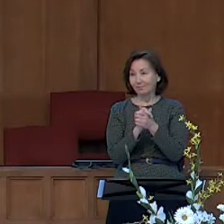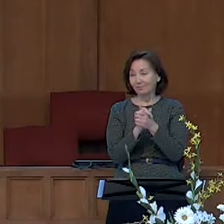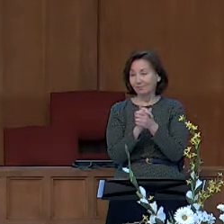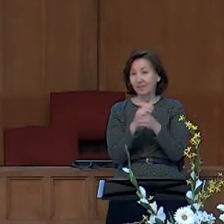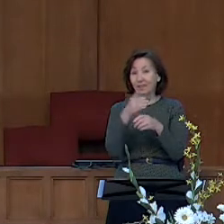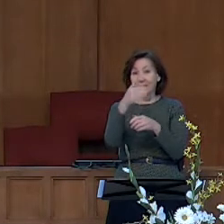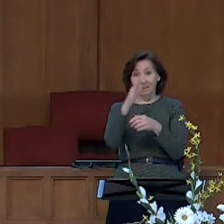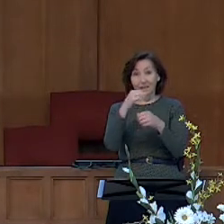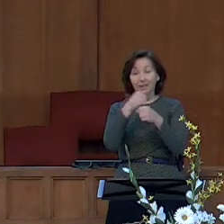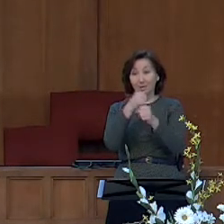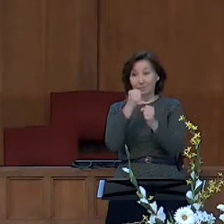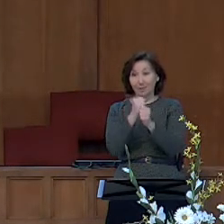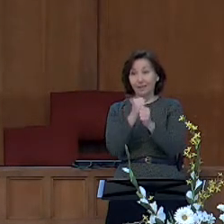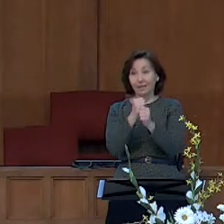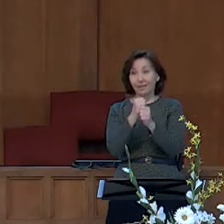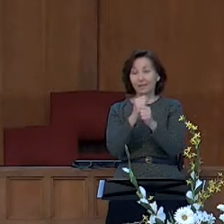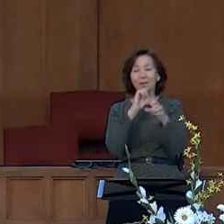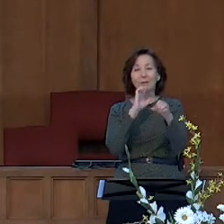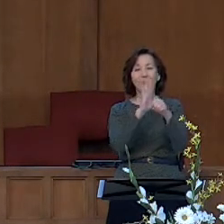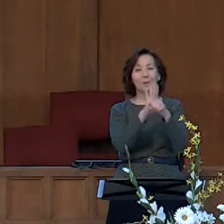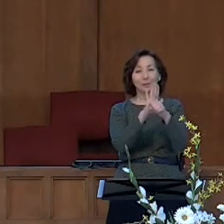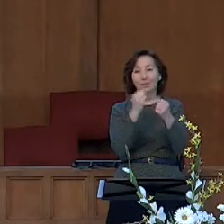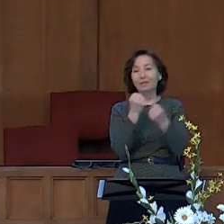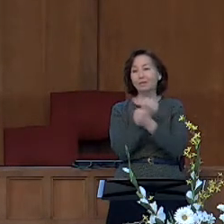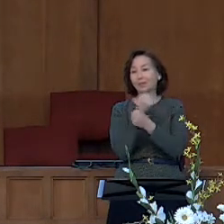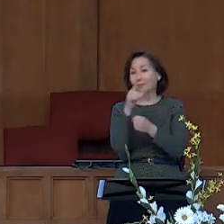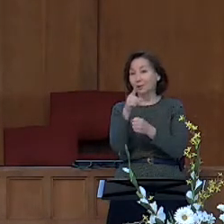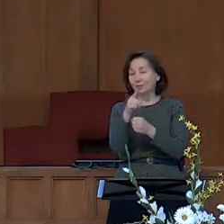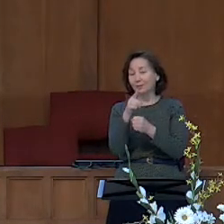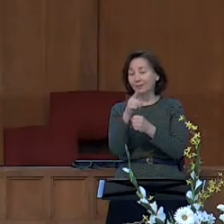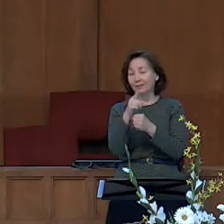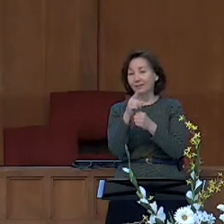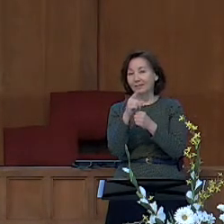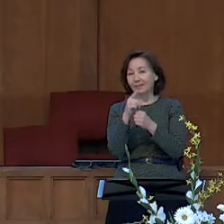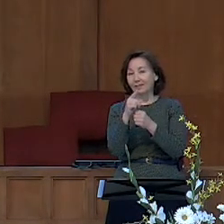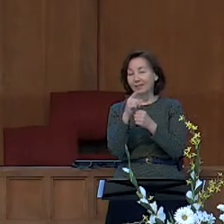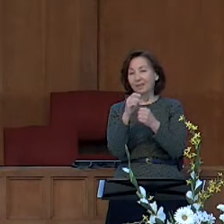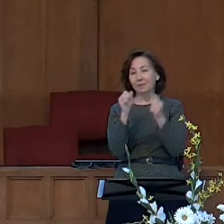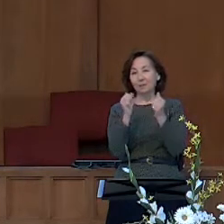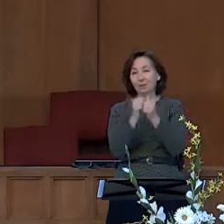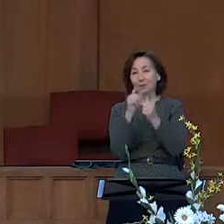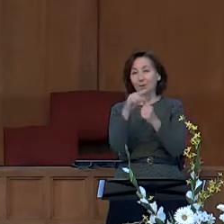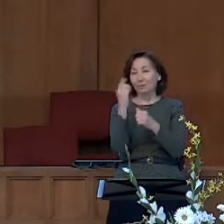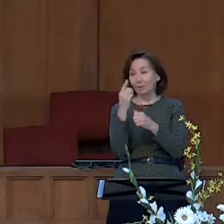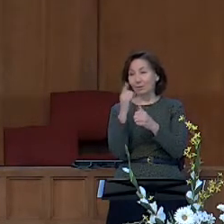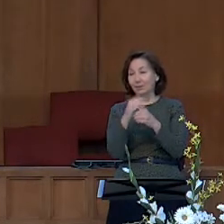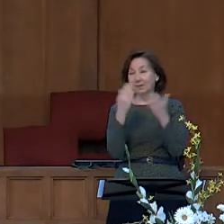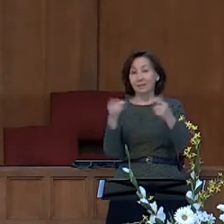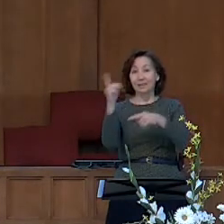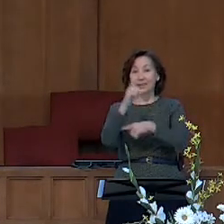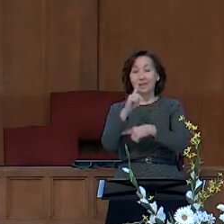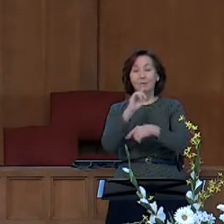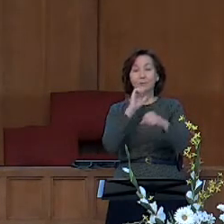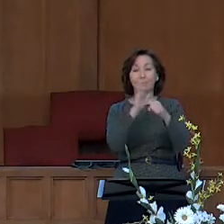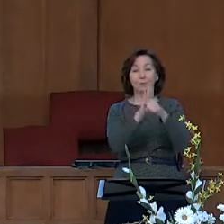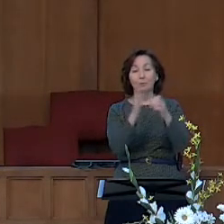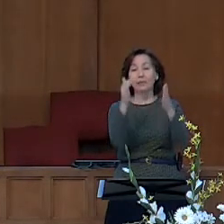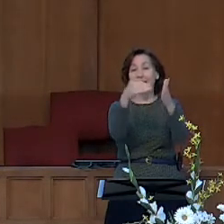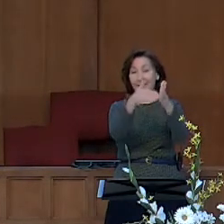made a promise to love you and always be with you. Today, we get to reaffirm